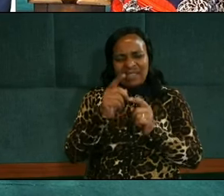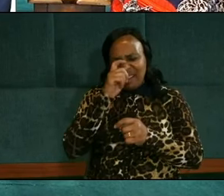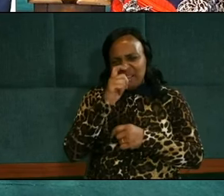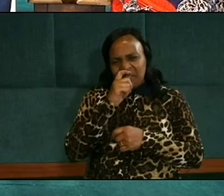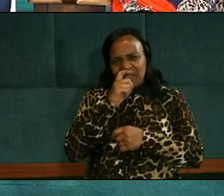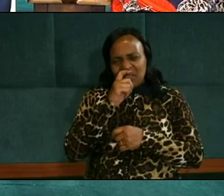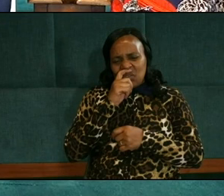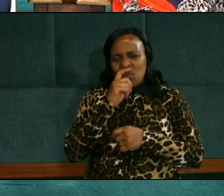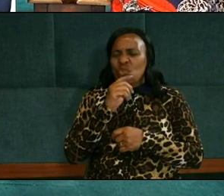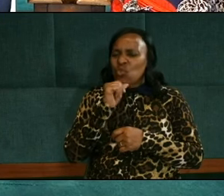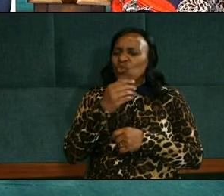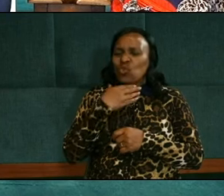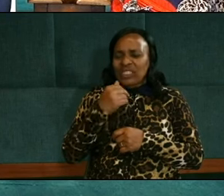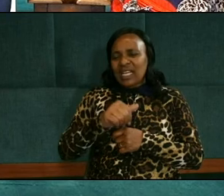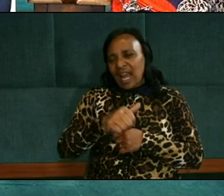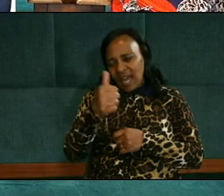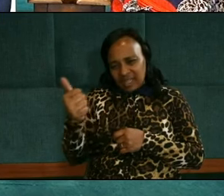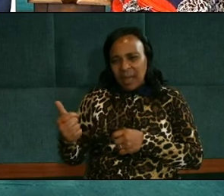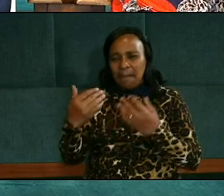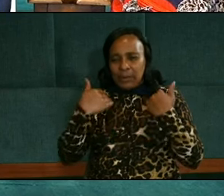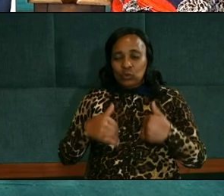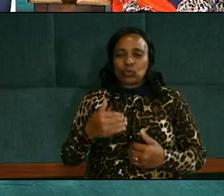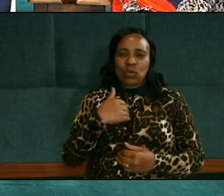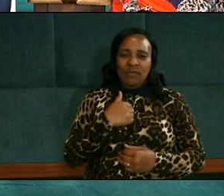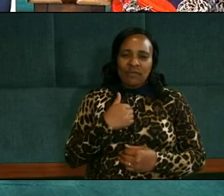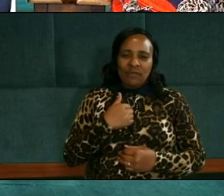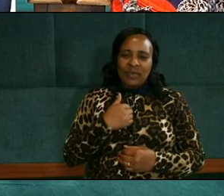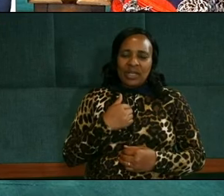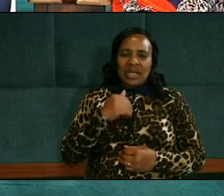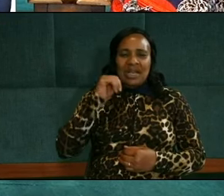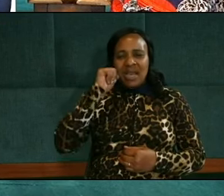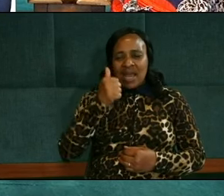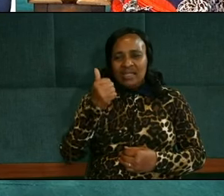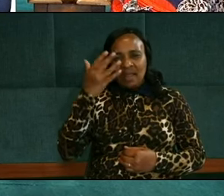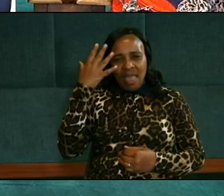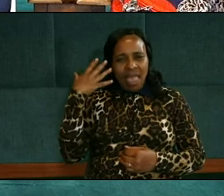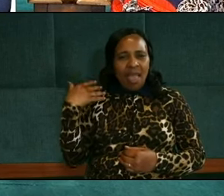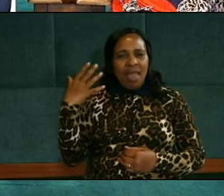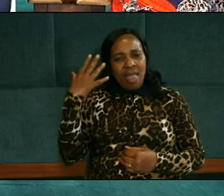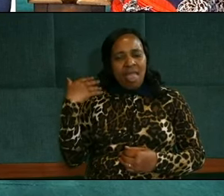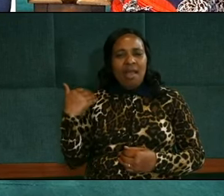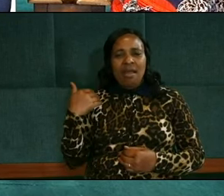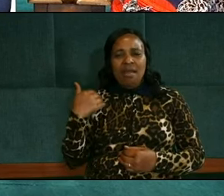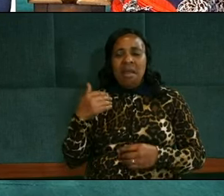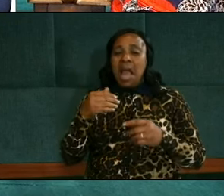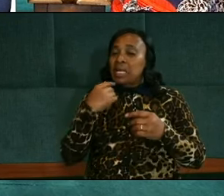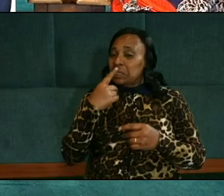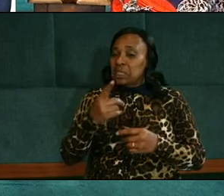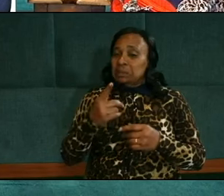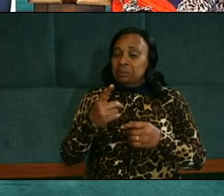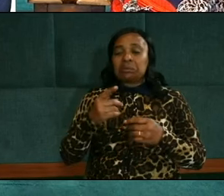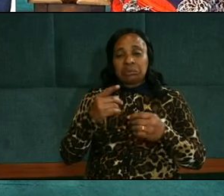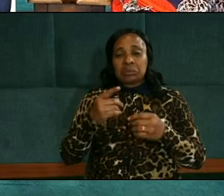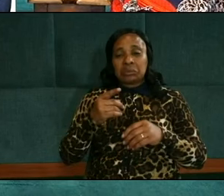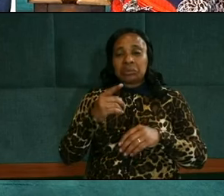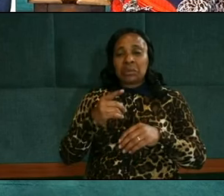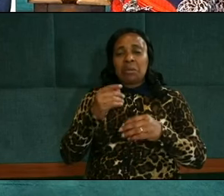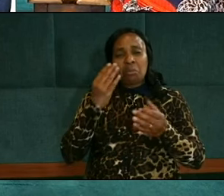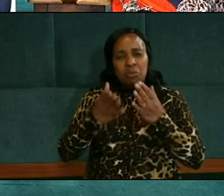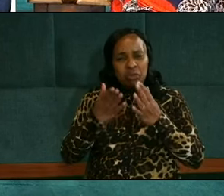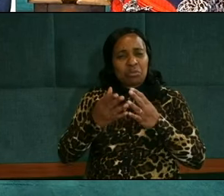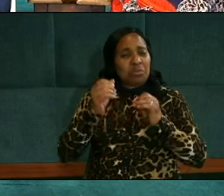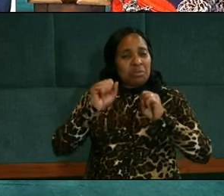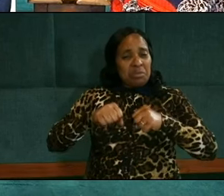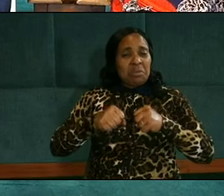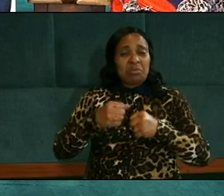wanting the other person to have it. See someone with really nice hair, you're like, I wish they didn't have the hair. That's envy. All right, admiration